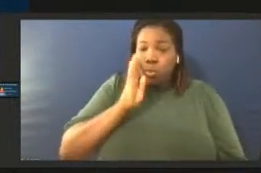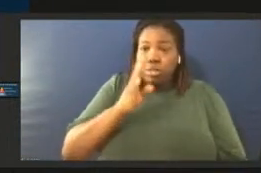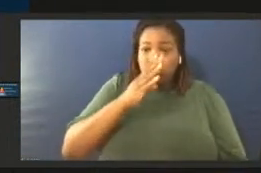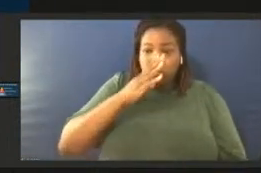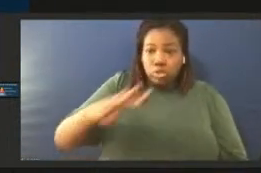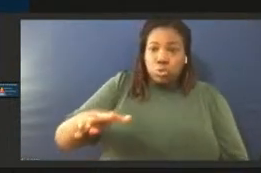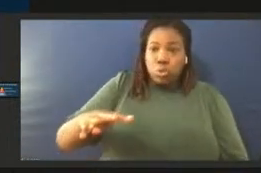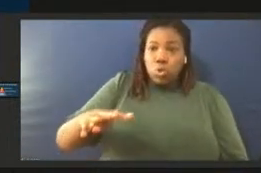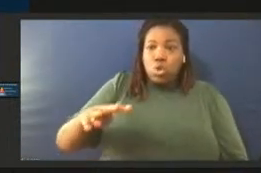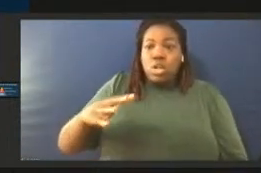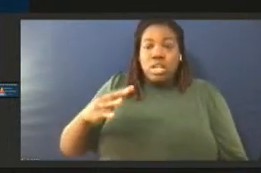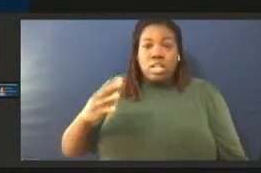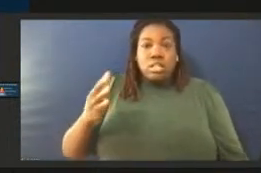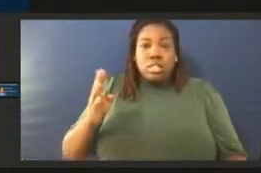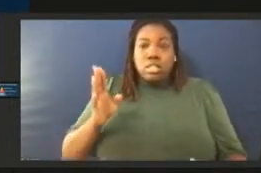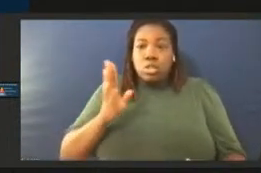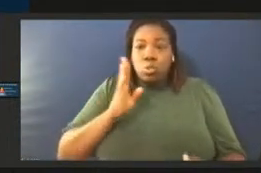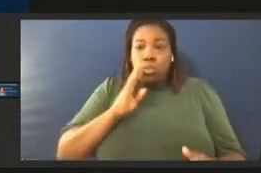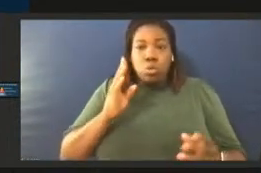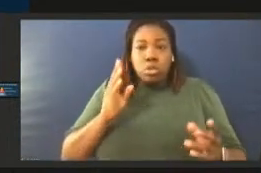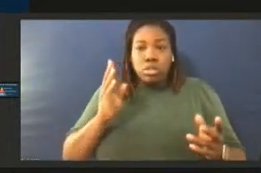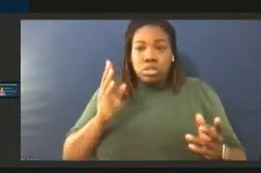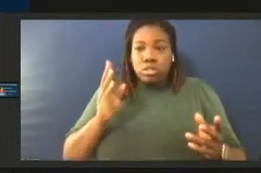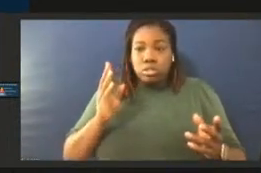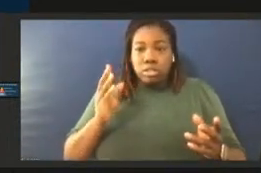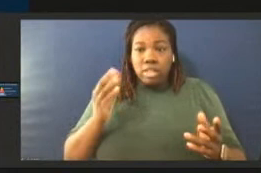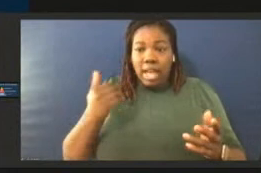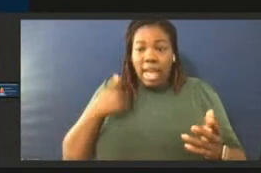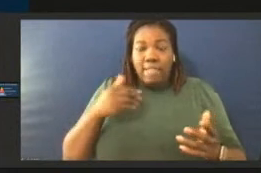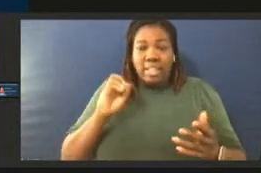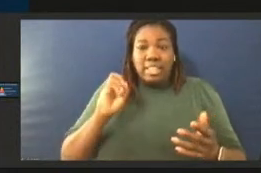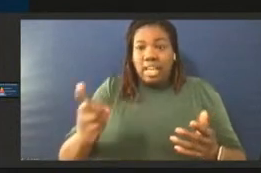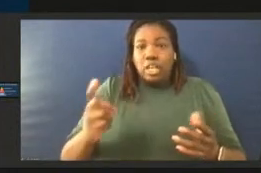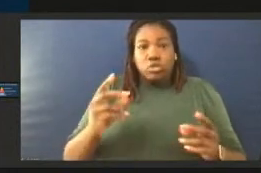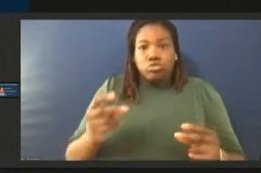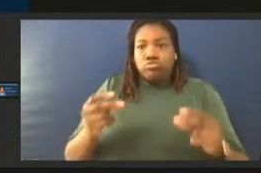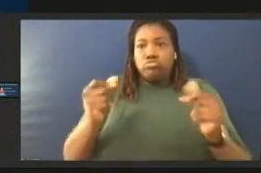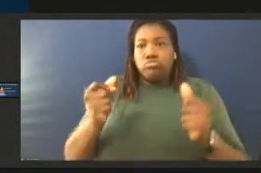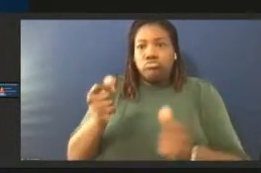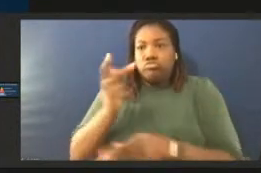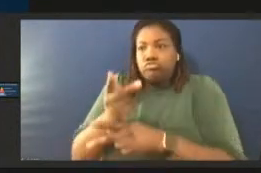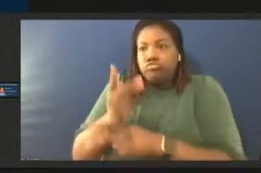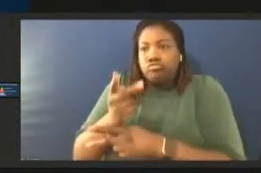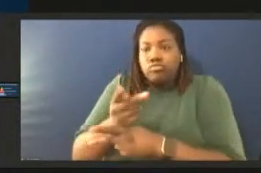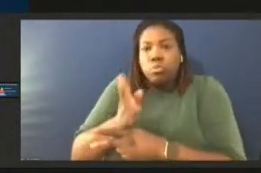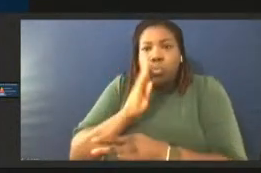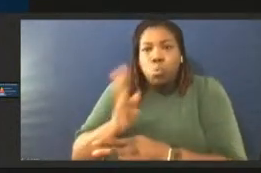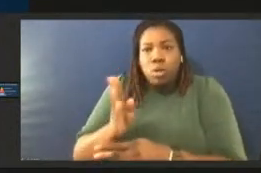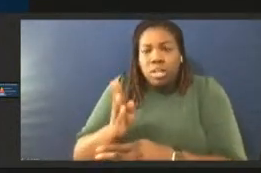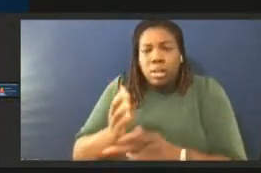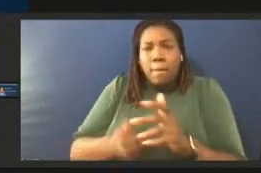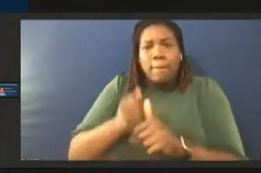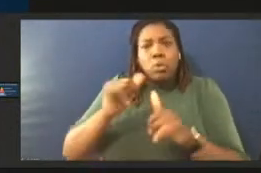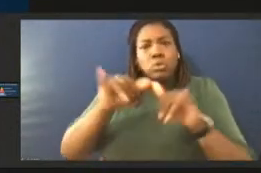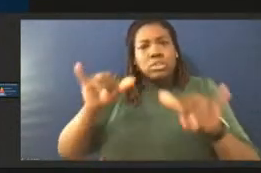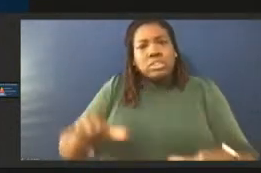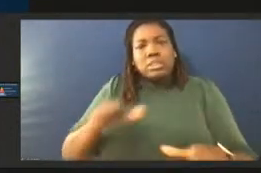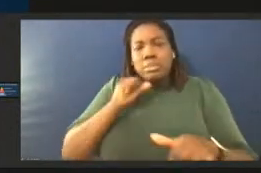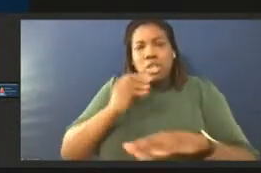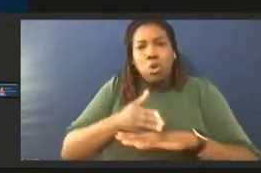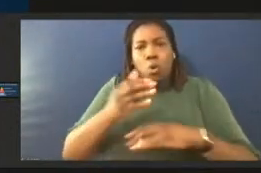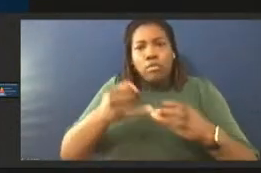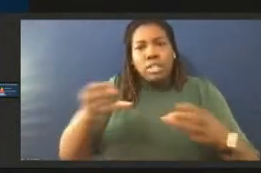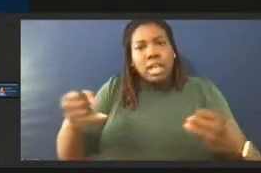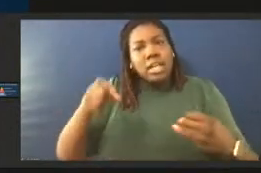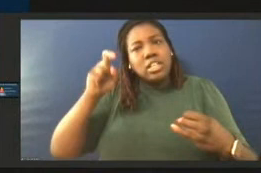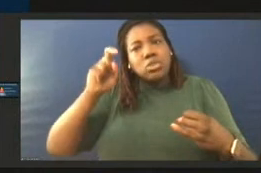some magical line of having a diagnosis. And in most systems, it's not just crossing that line, but you almost have to